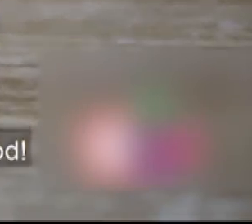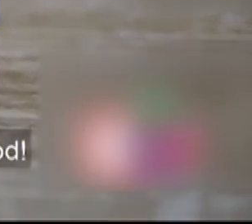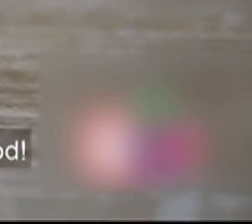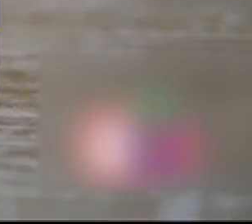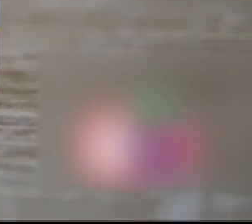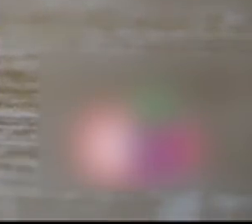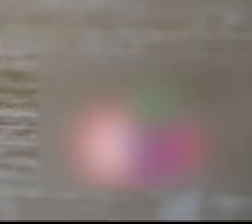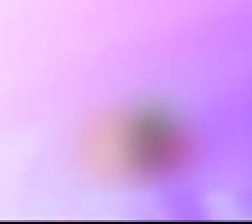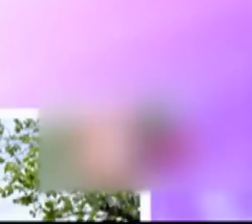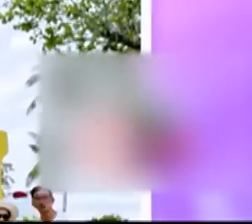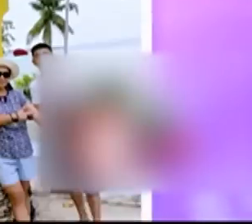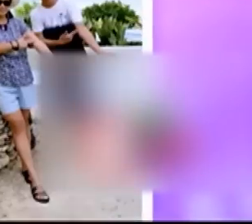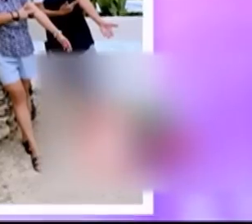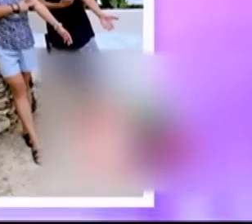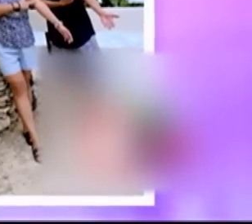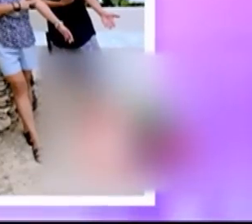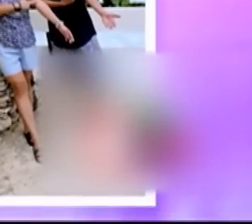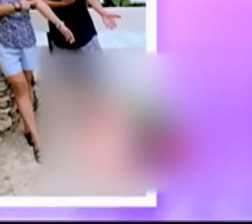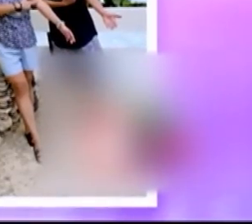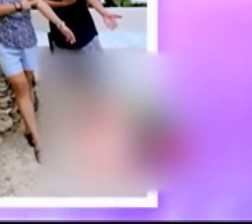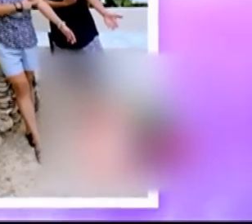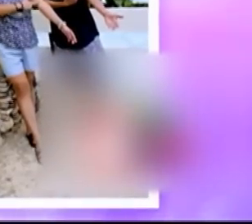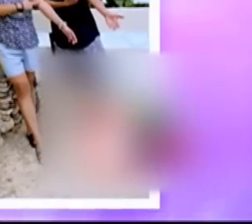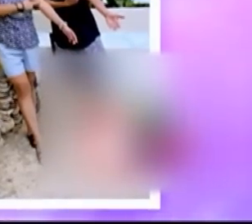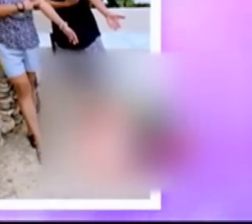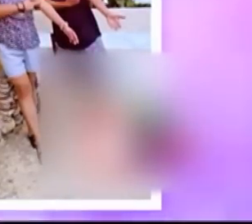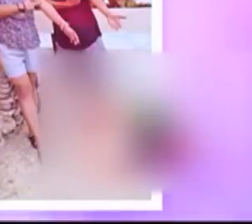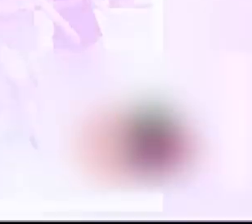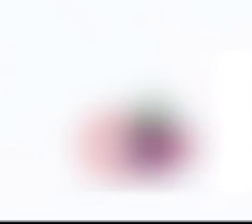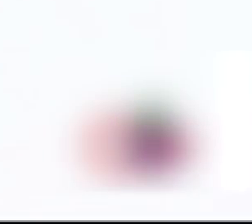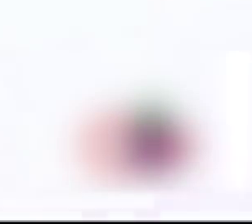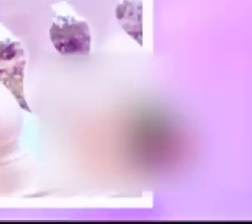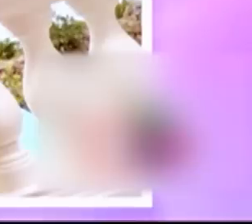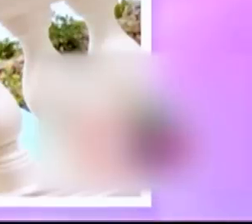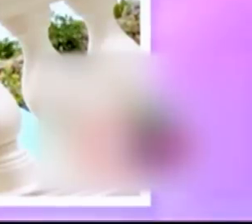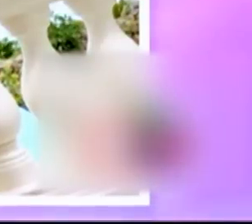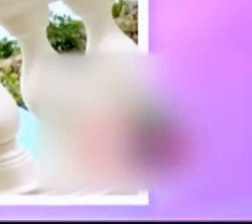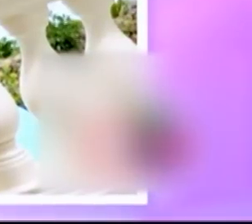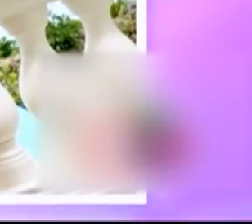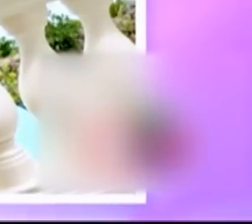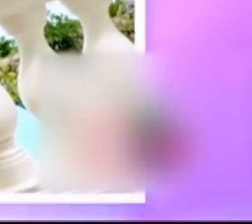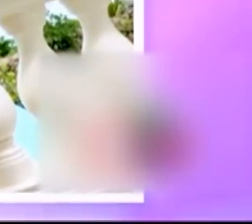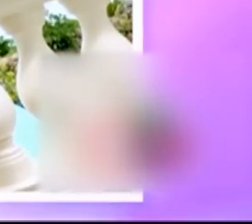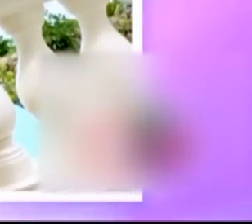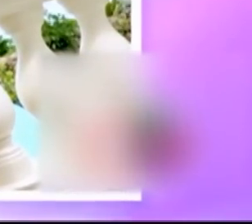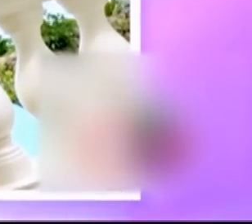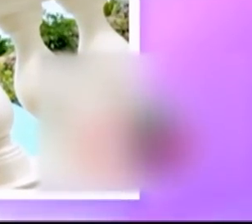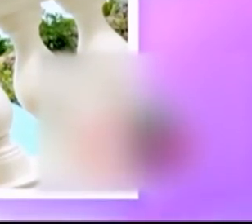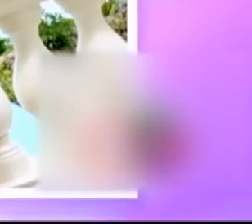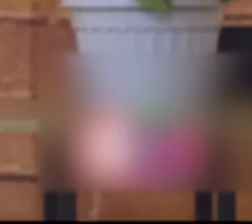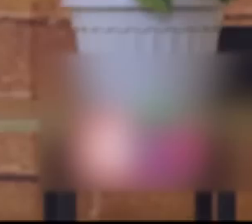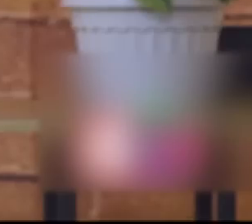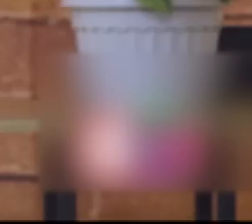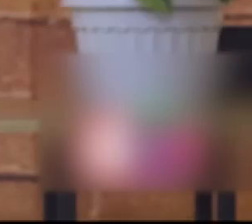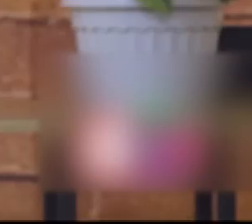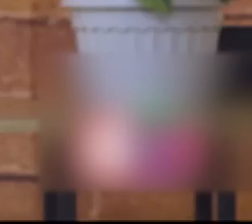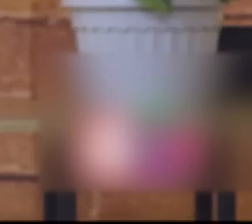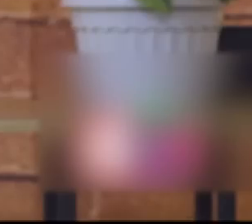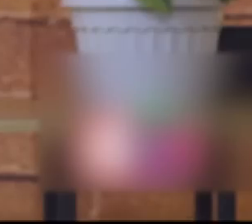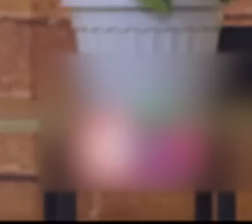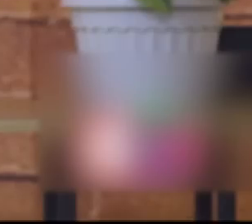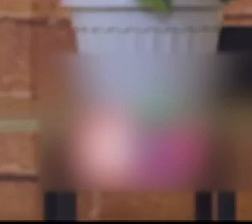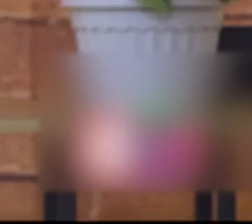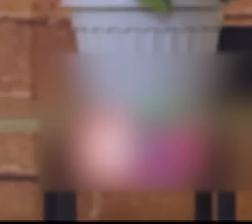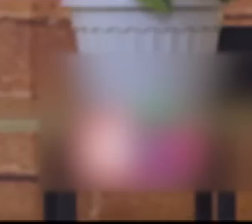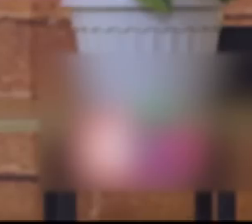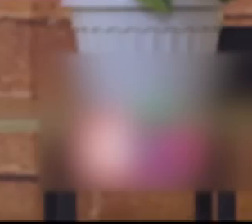with God and with each other as we have celebrated our 8th anniversary. All because of God's unfailing love. God helps me extend